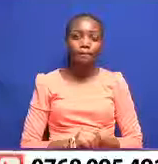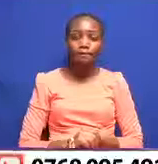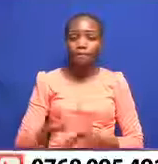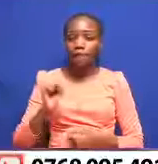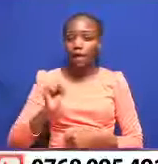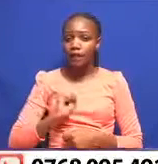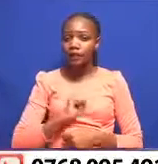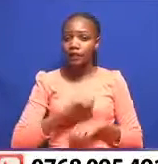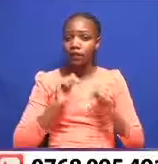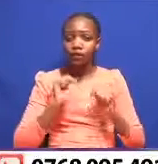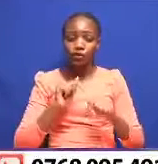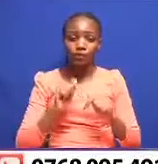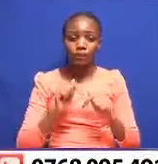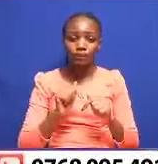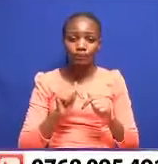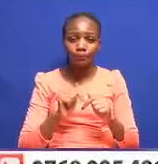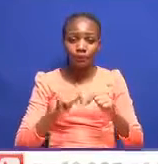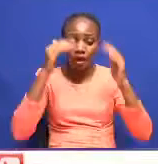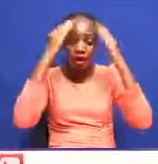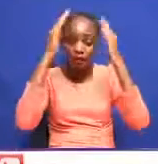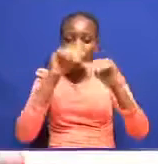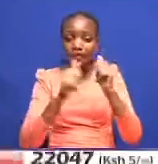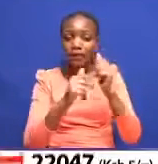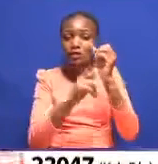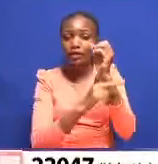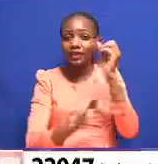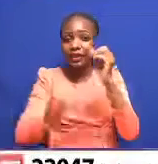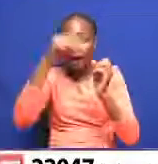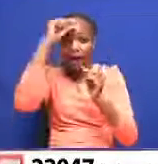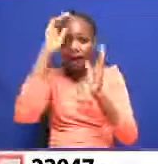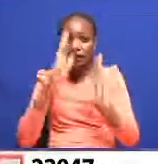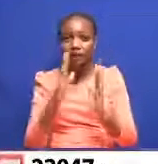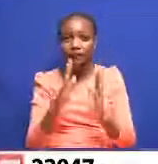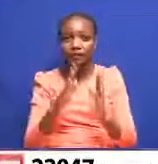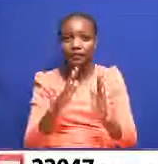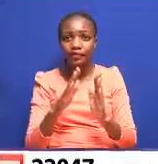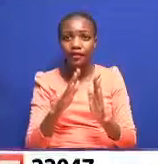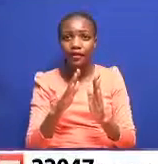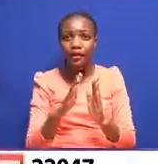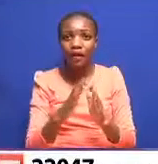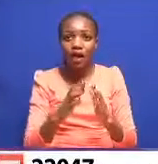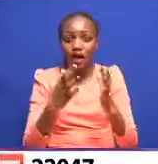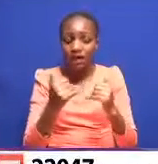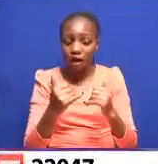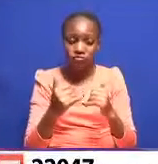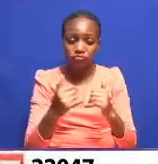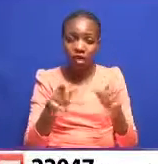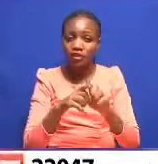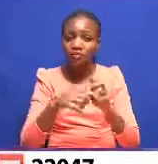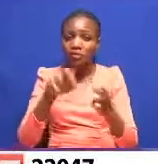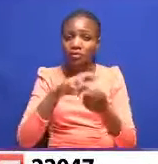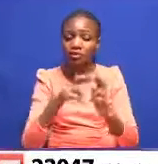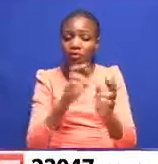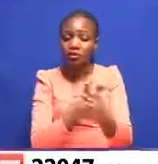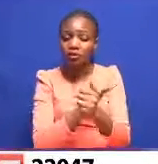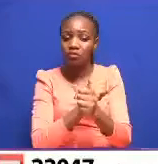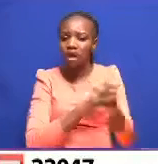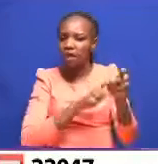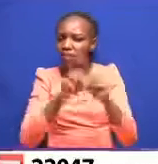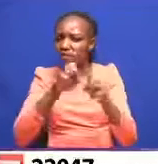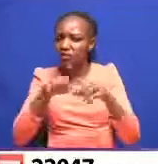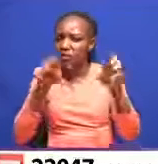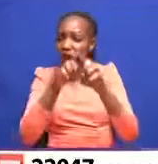Today, probed charges leveled against Kirinyaga Governor Anne Waiguru, the back and forth involving the defense, prosecution,